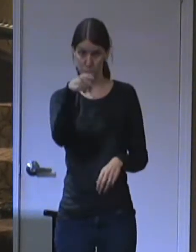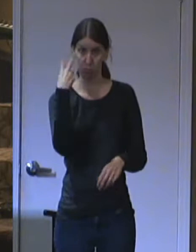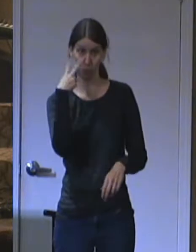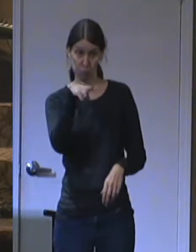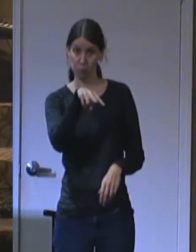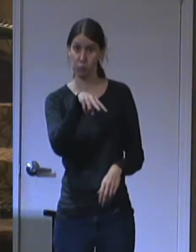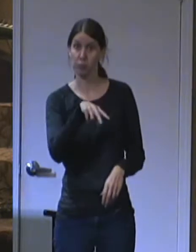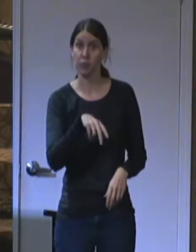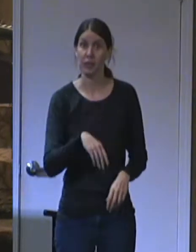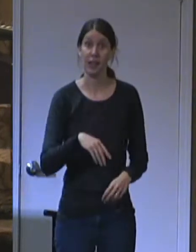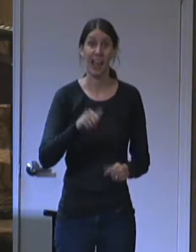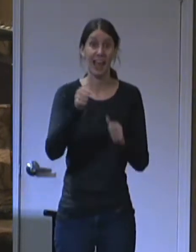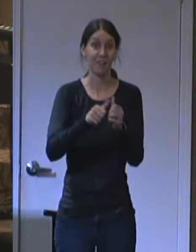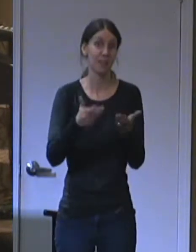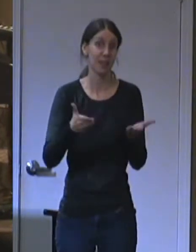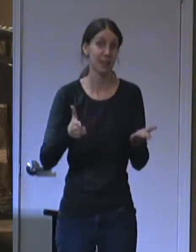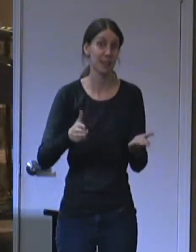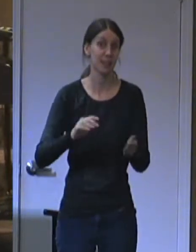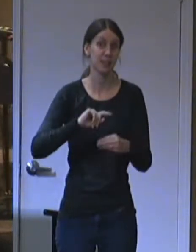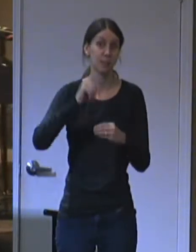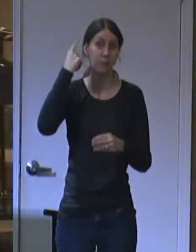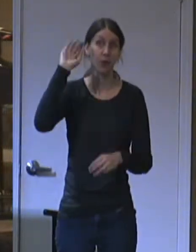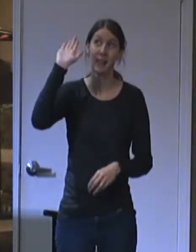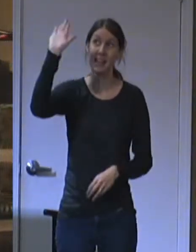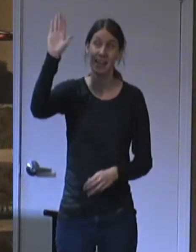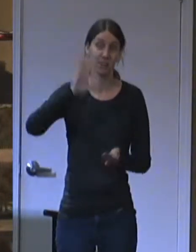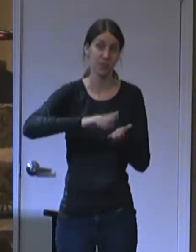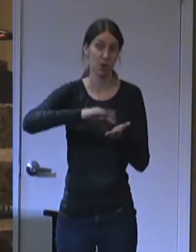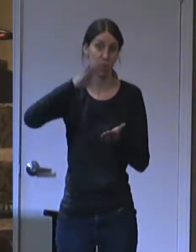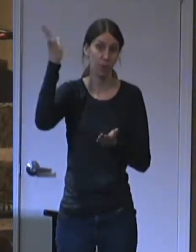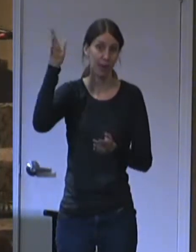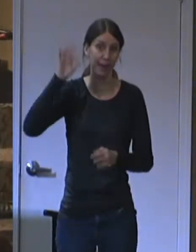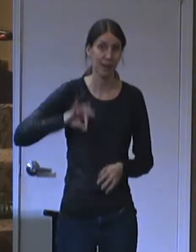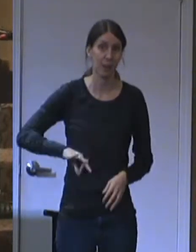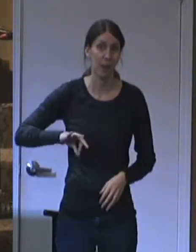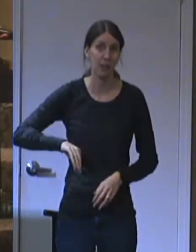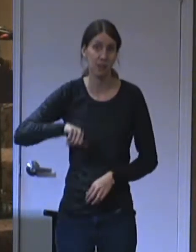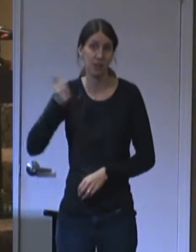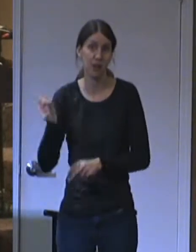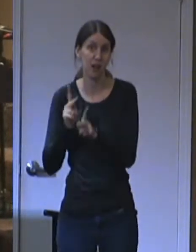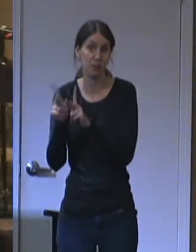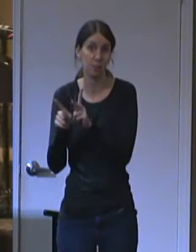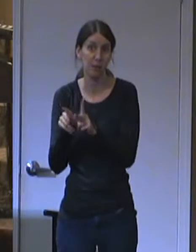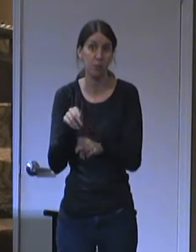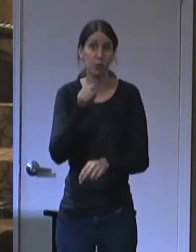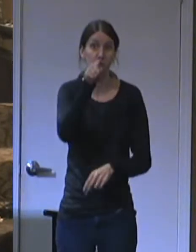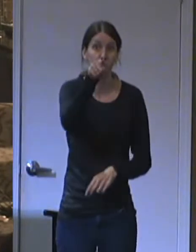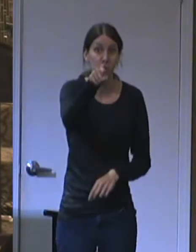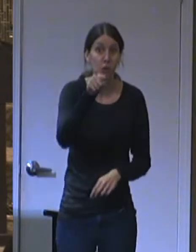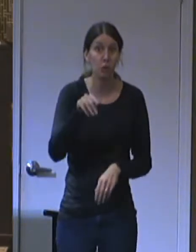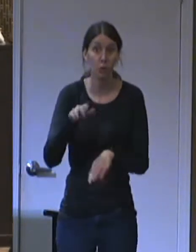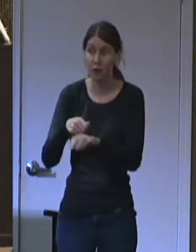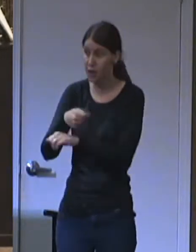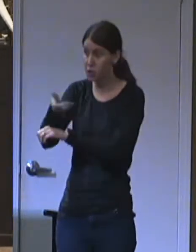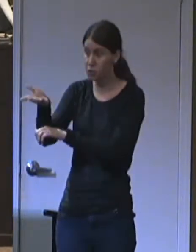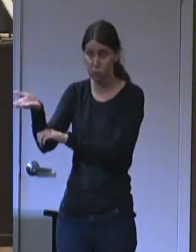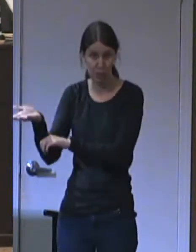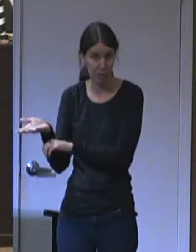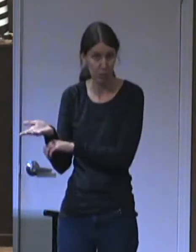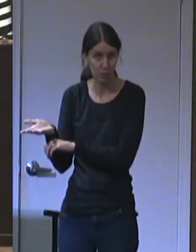is for His glory. Everything is for the benefit of the people that I put you there to reach.